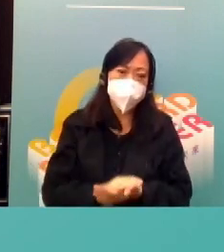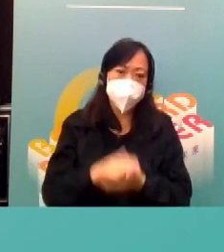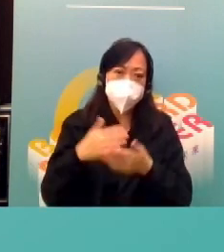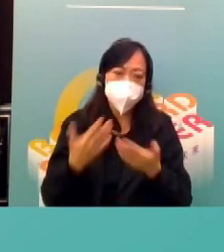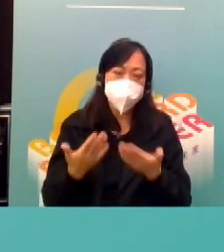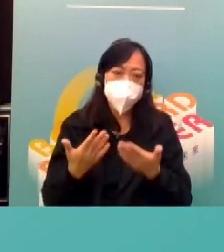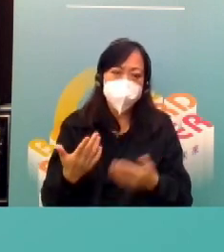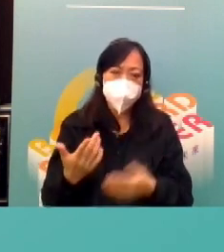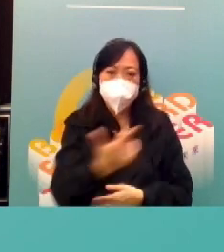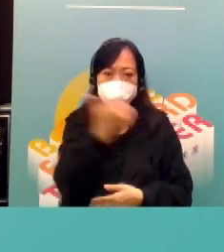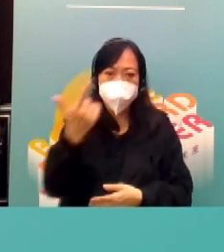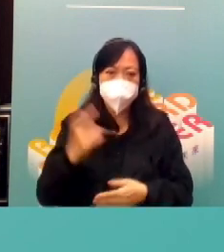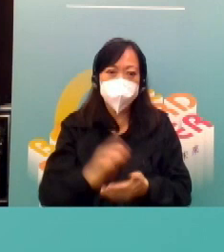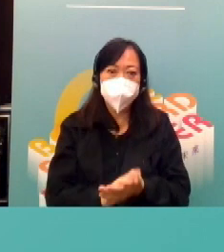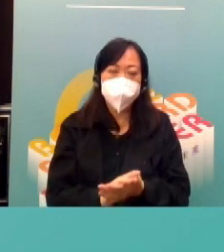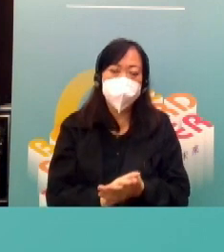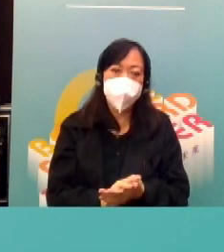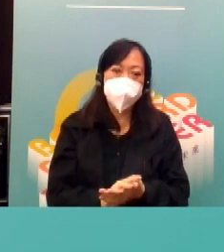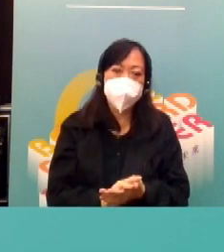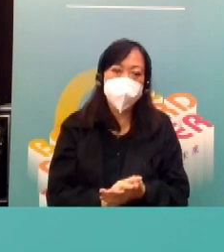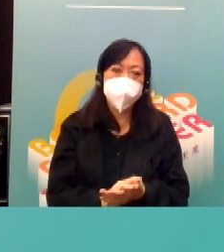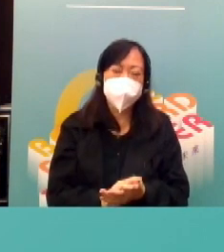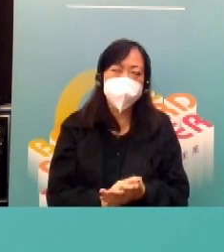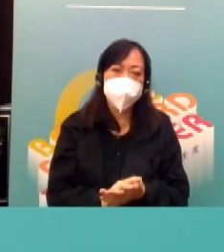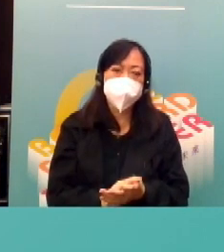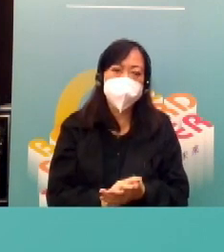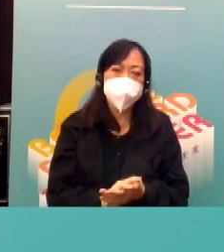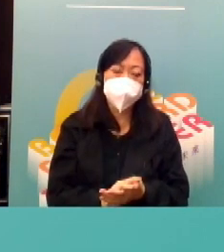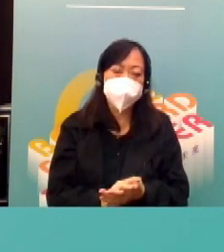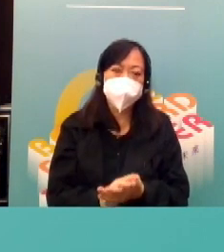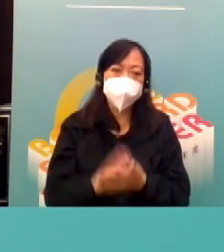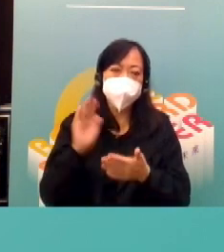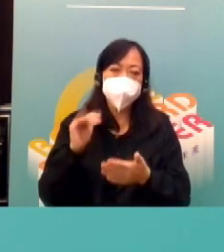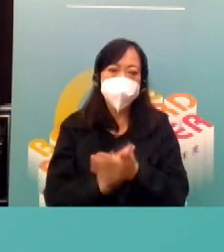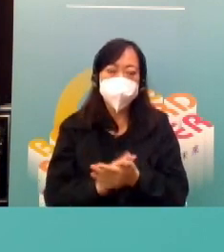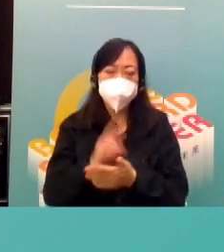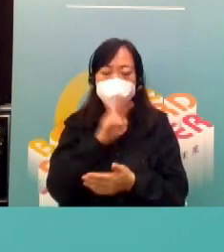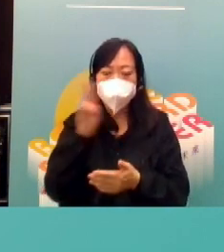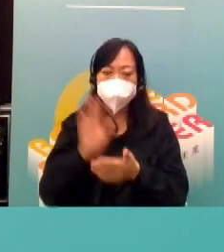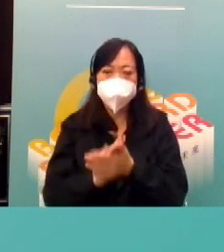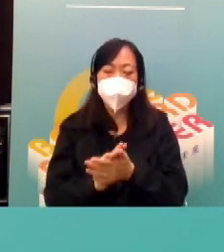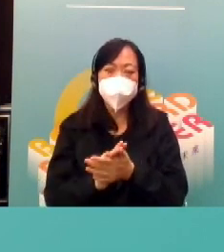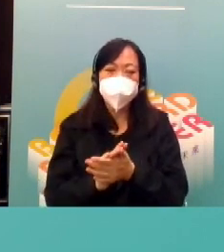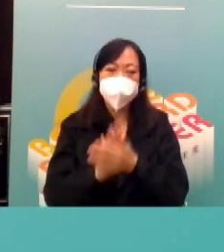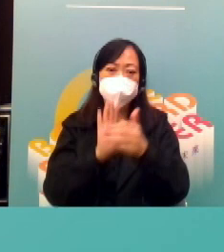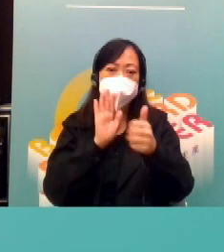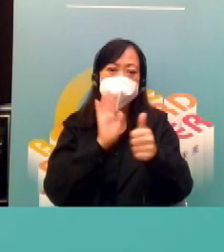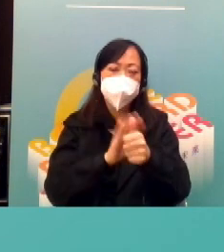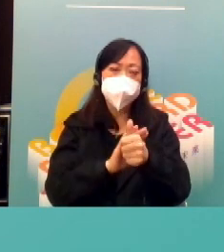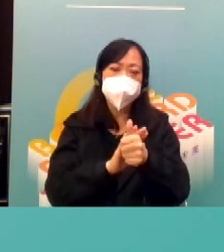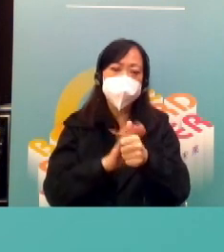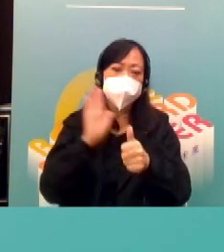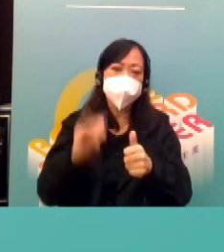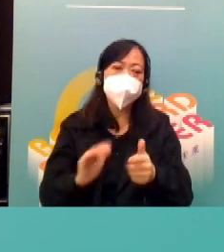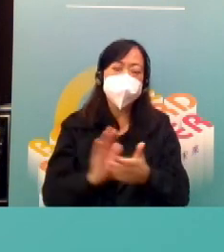this session has kind of a private sector angle. Businesses that had access to e-commerce and digital finance fared much better than those businesses that